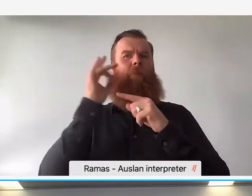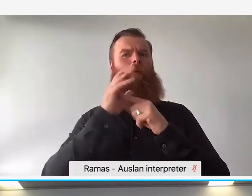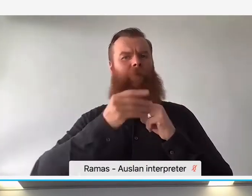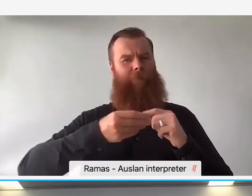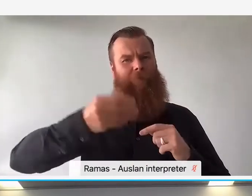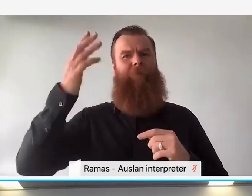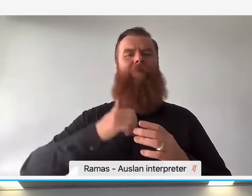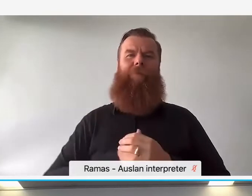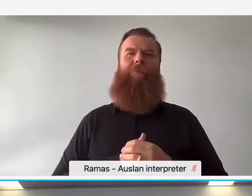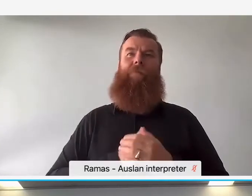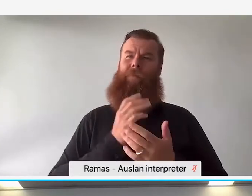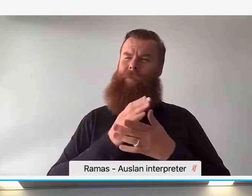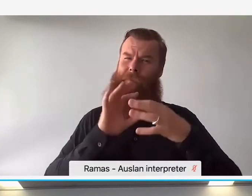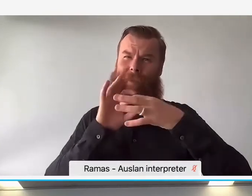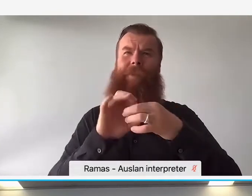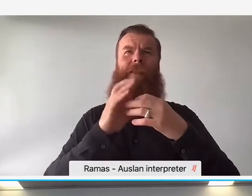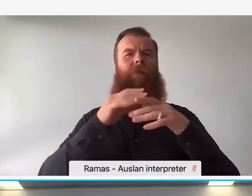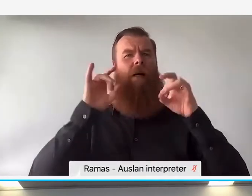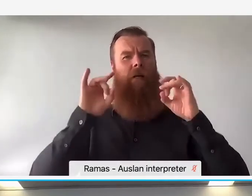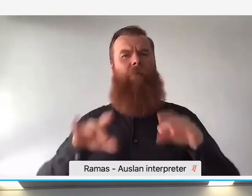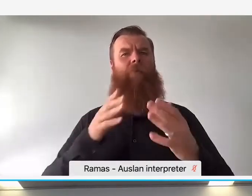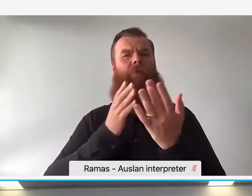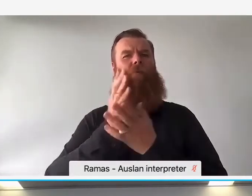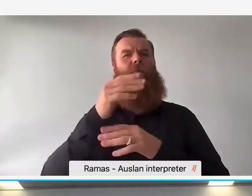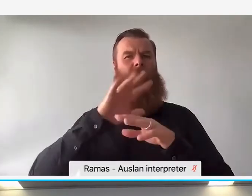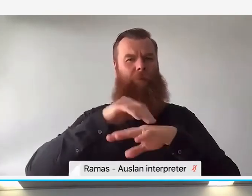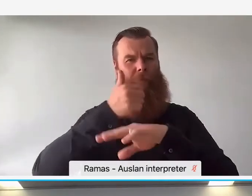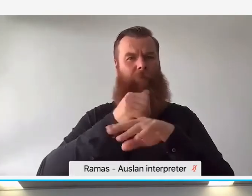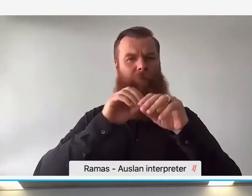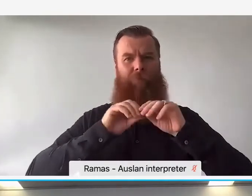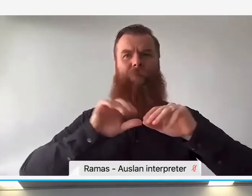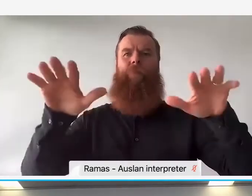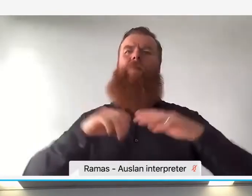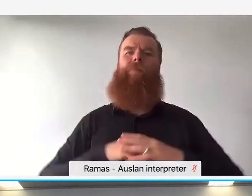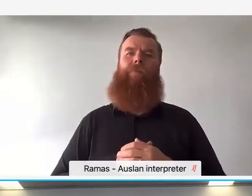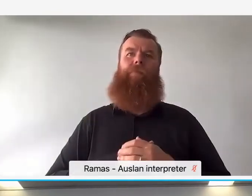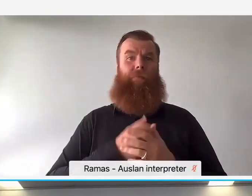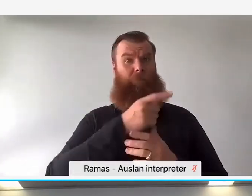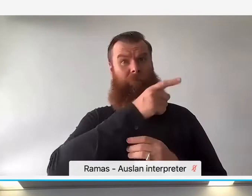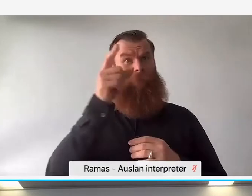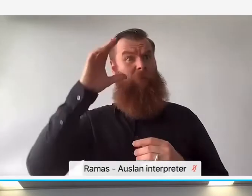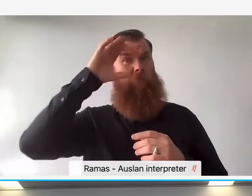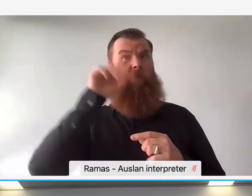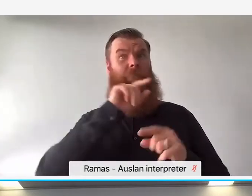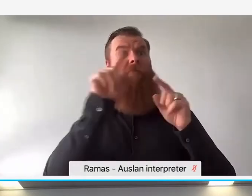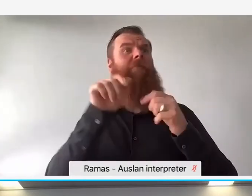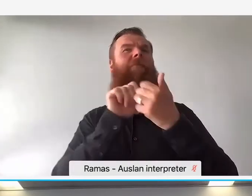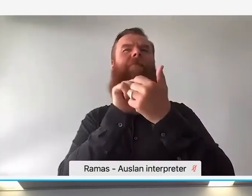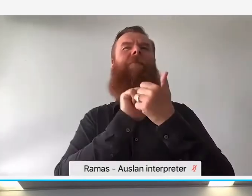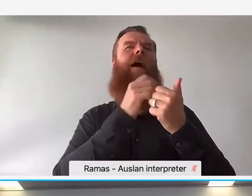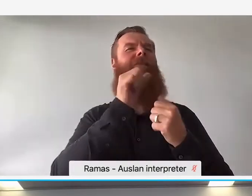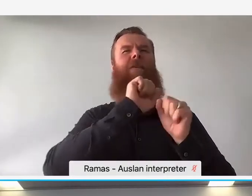Australia through implementation arrangements. As sovereign nations, our partner countries have their own ways of